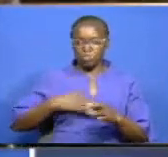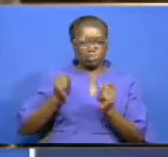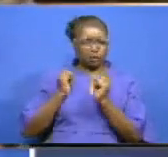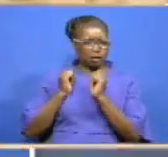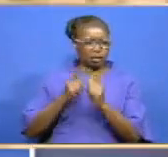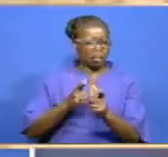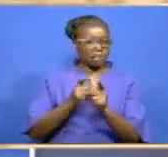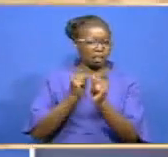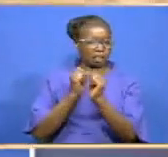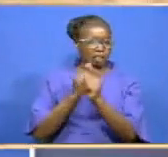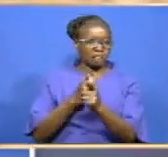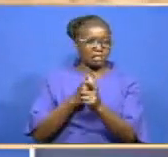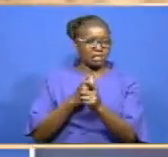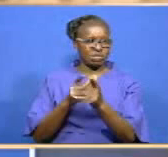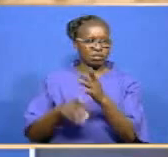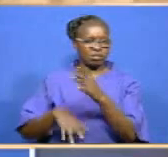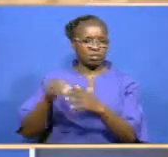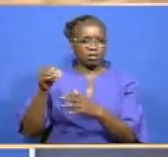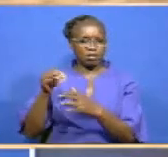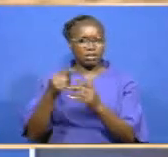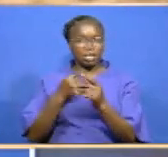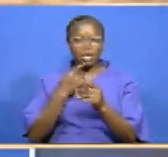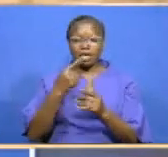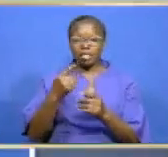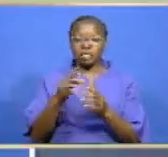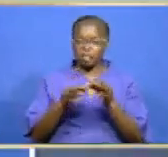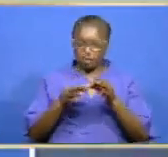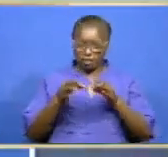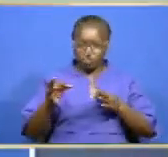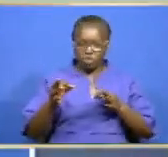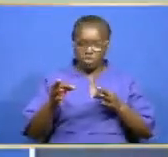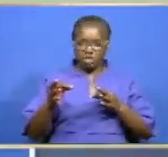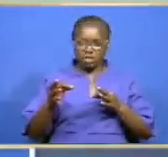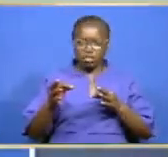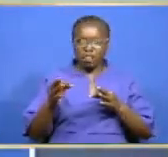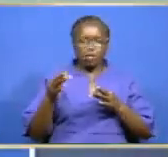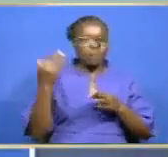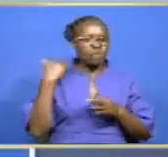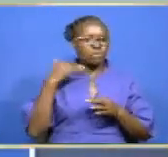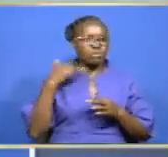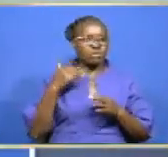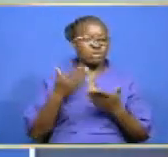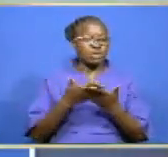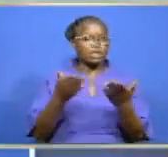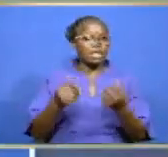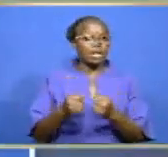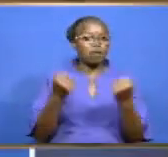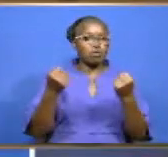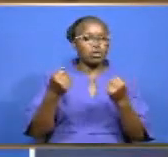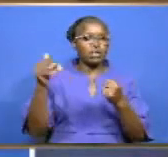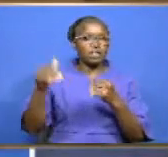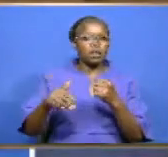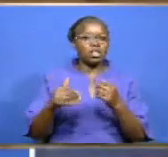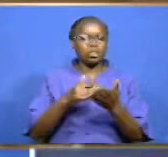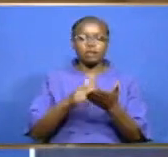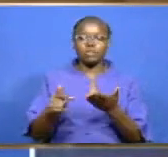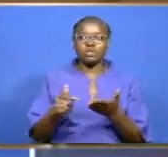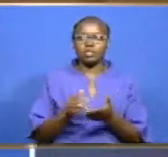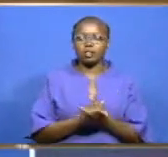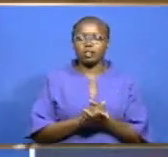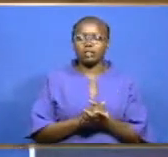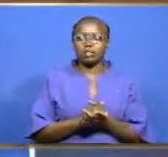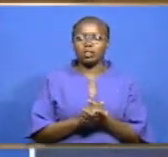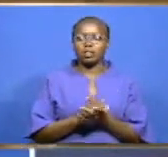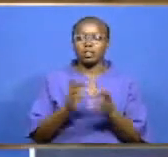wounds and were discovered about 100 kilometers from where a banditry attack took place earlier this week.